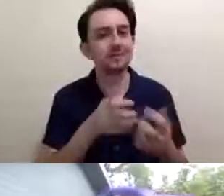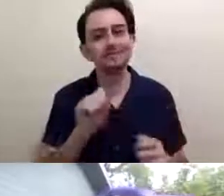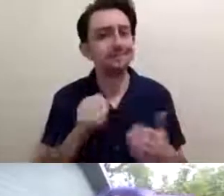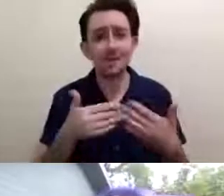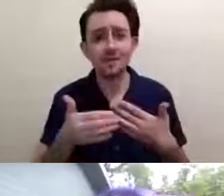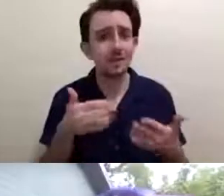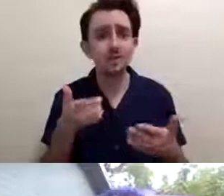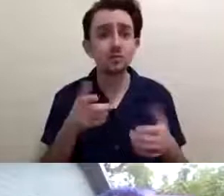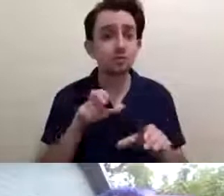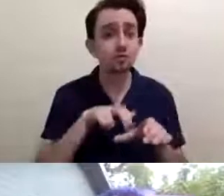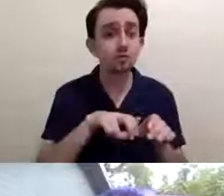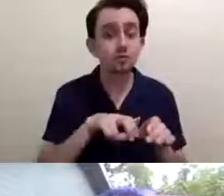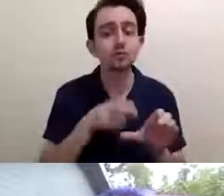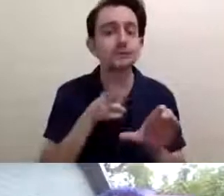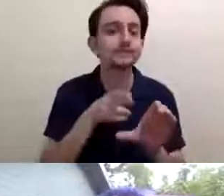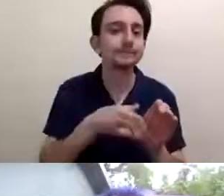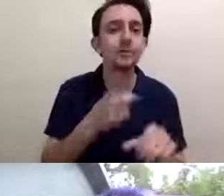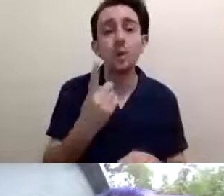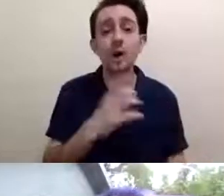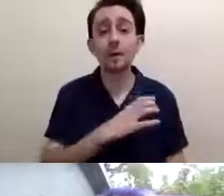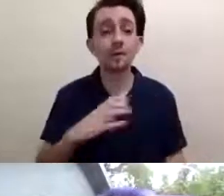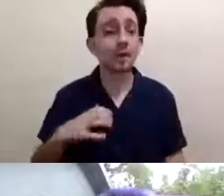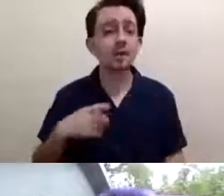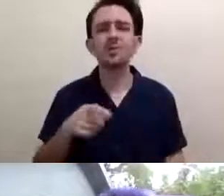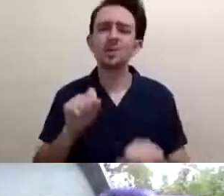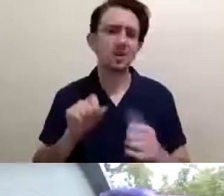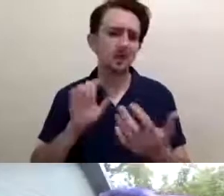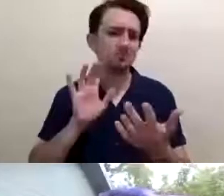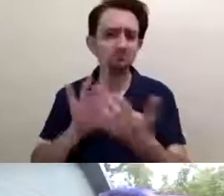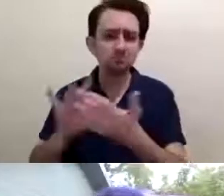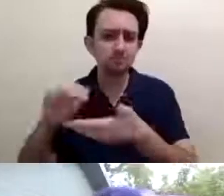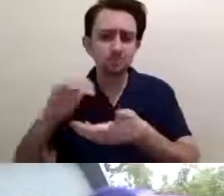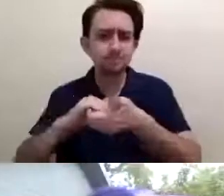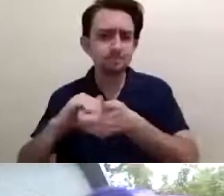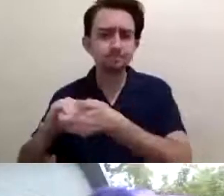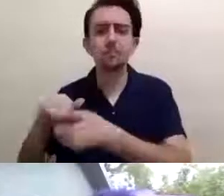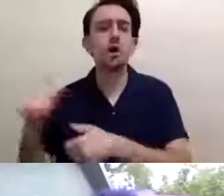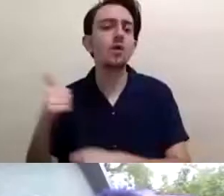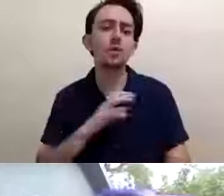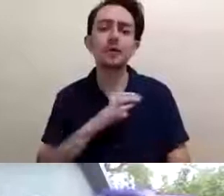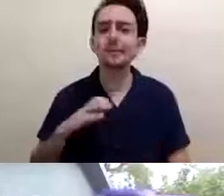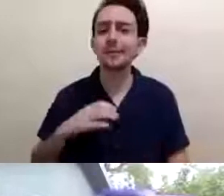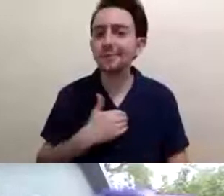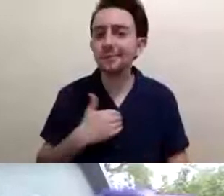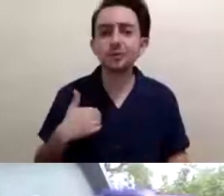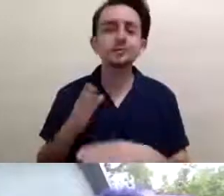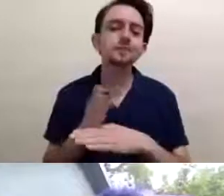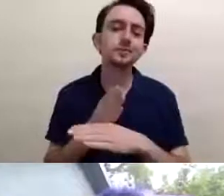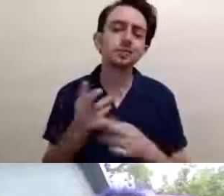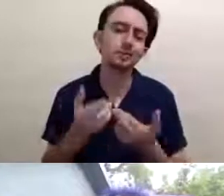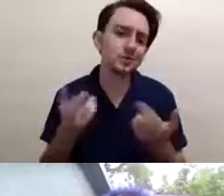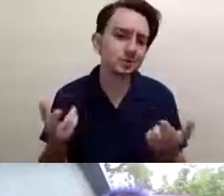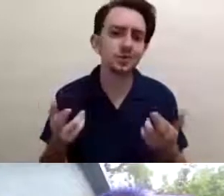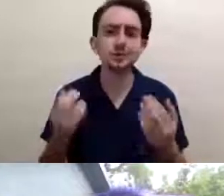committee, you can reach out to any of the other committee members and share a resource, share an